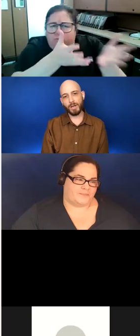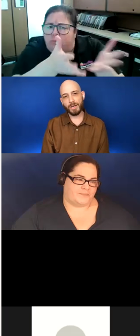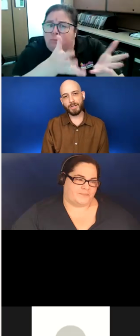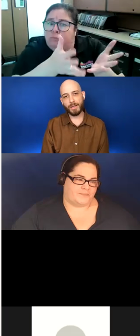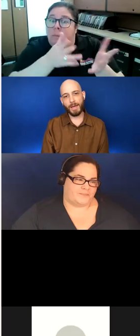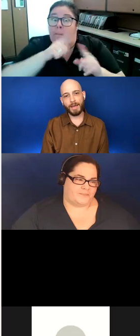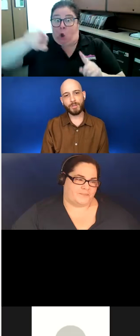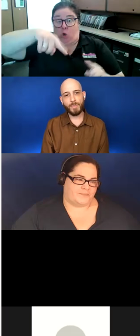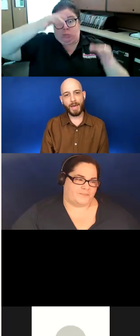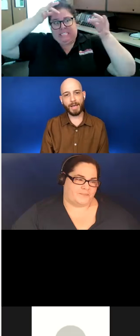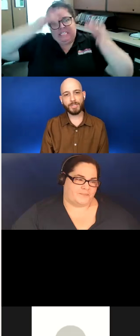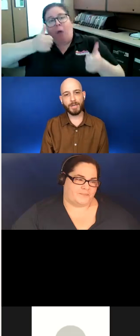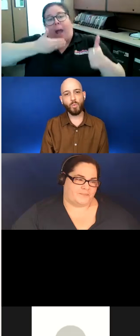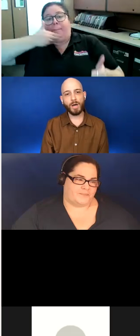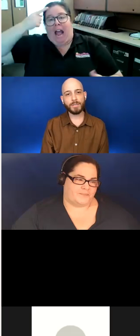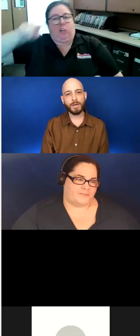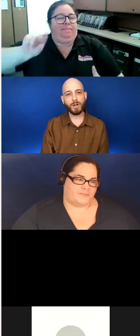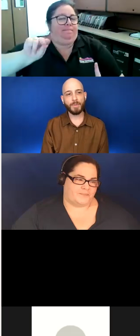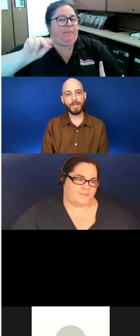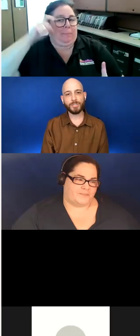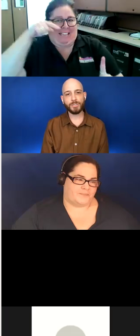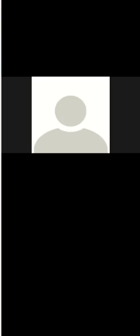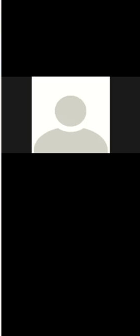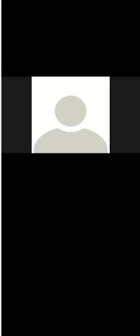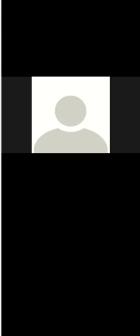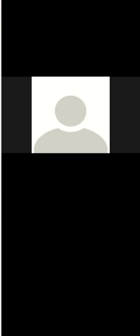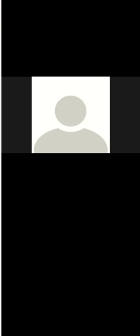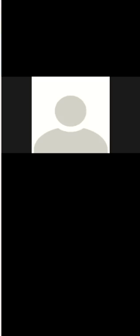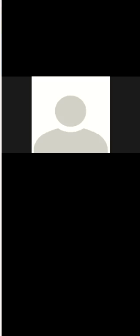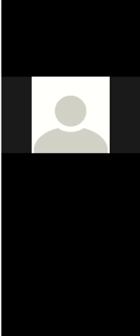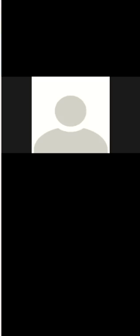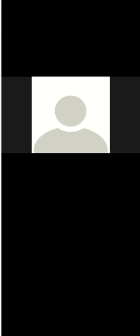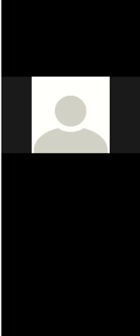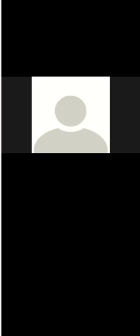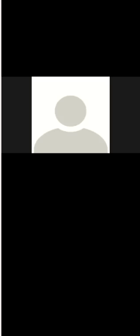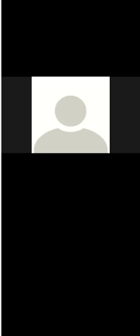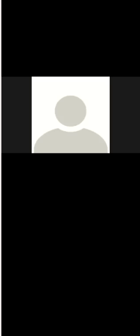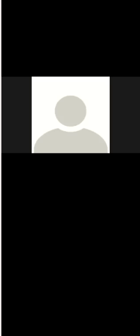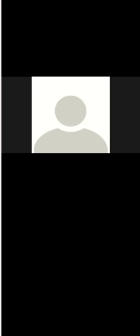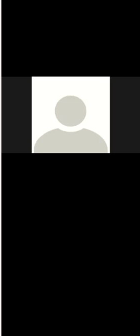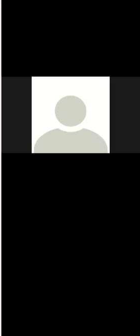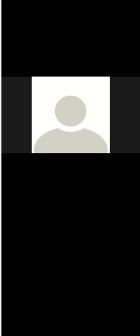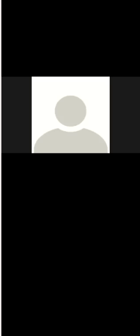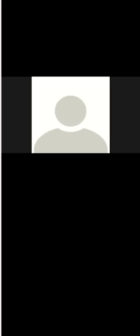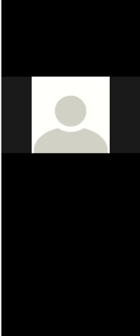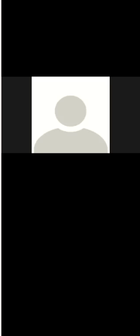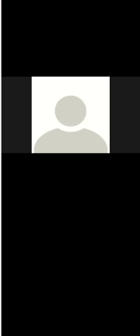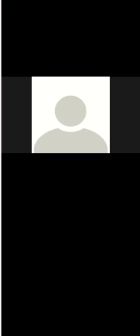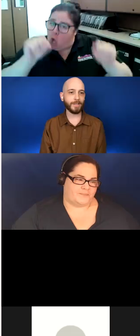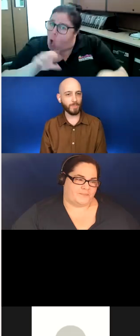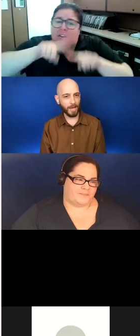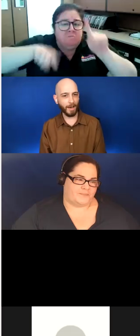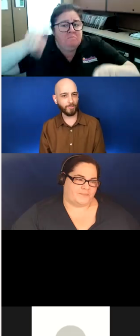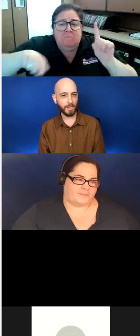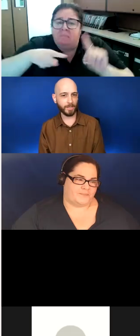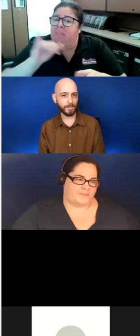or deaf-blind, you may ask them what accommodations or auxiliary aids may be best for them. But it's best that you don't make that